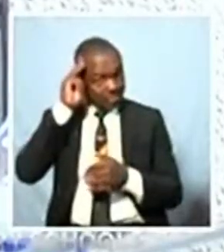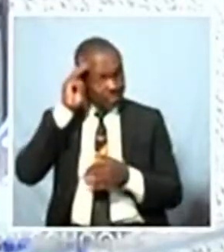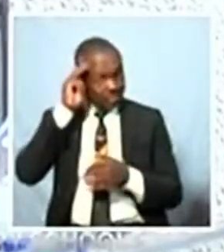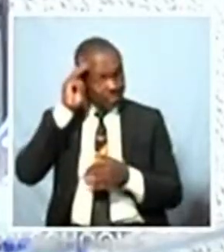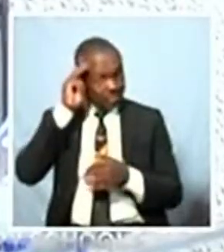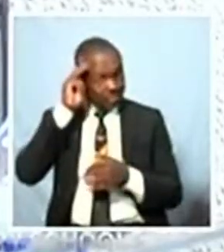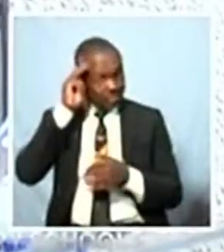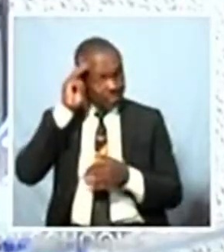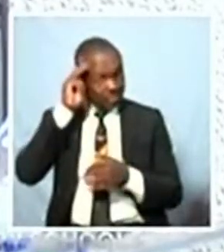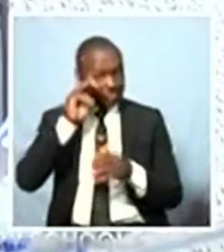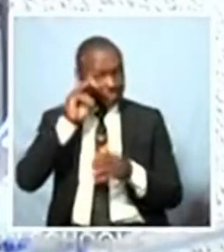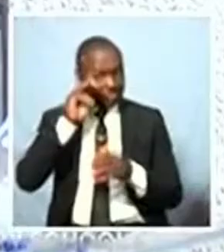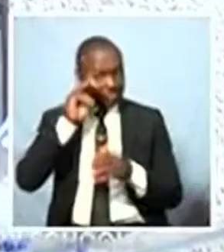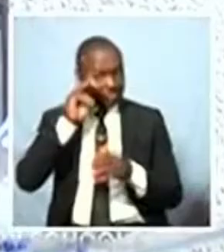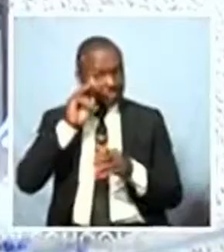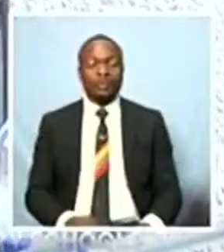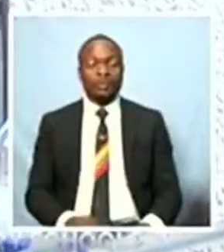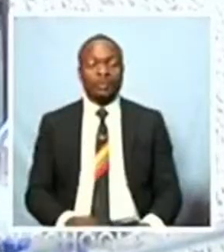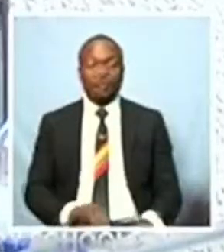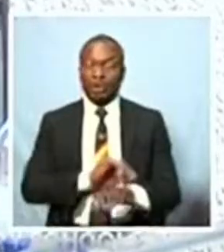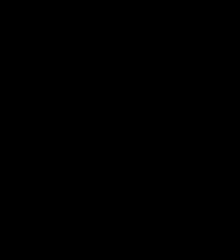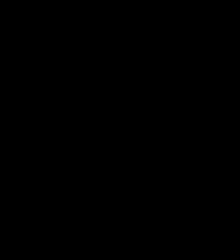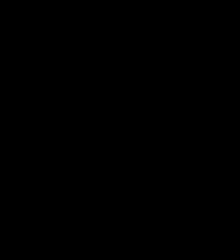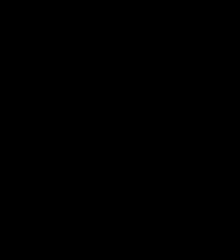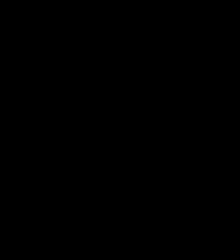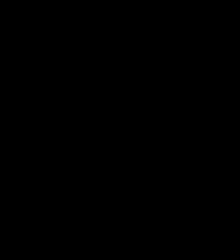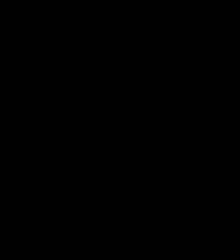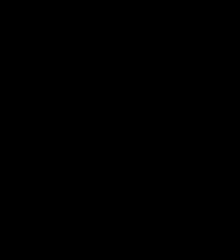Education, all universities,